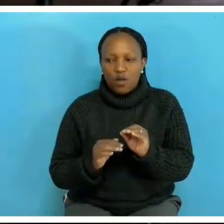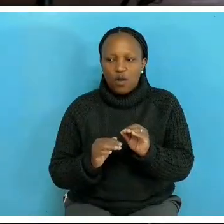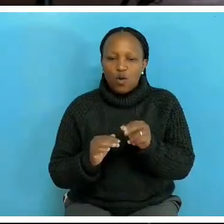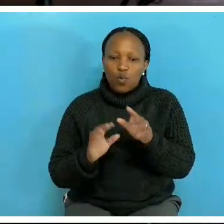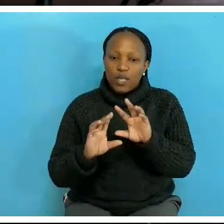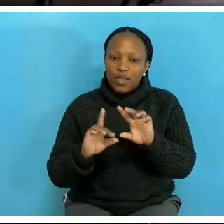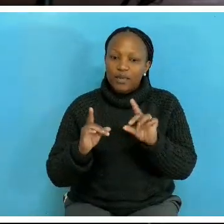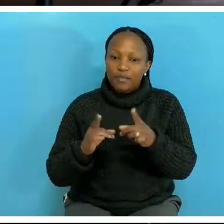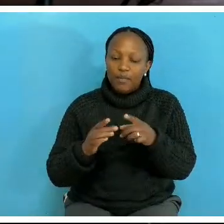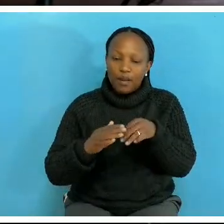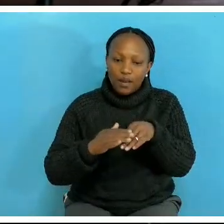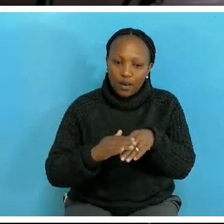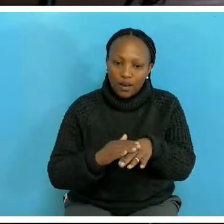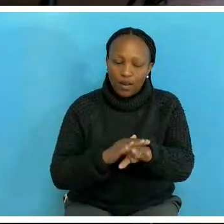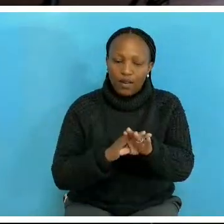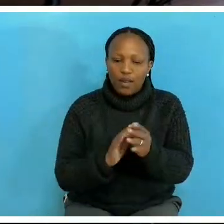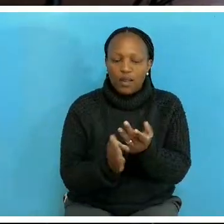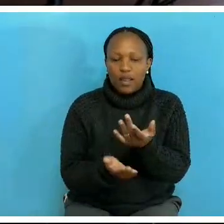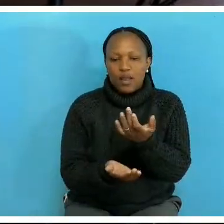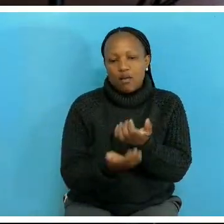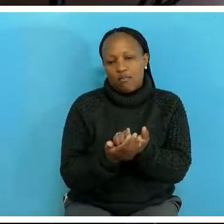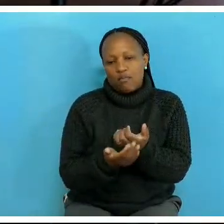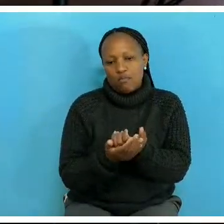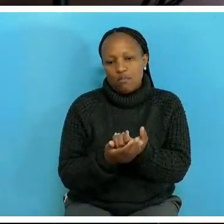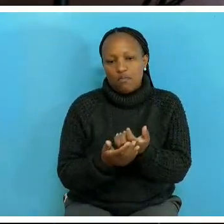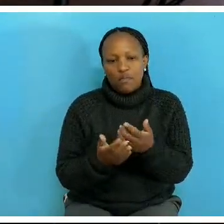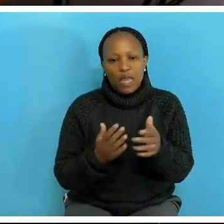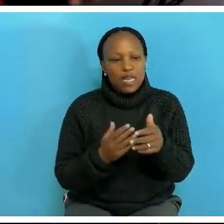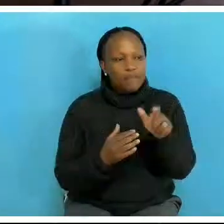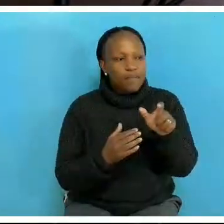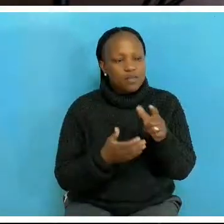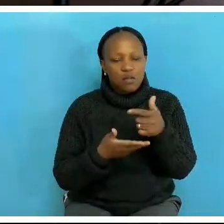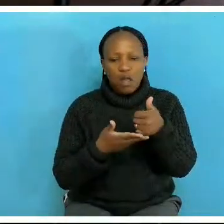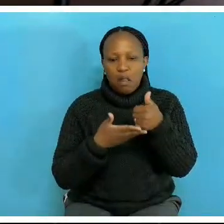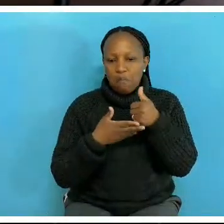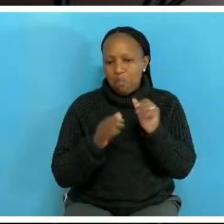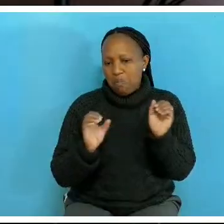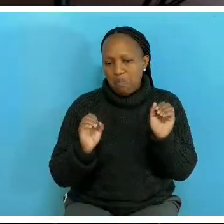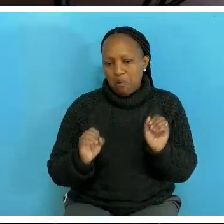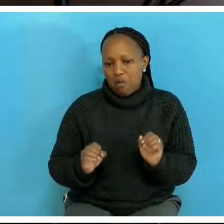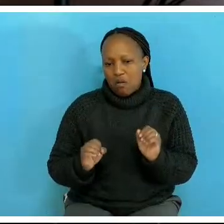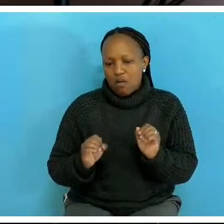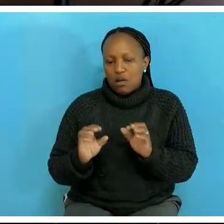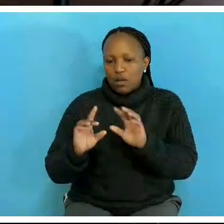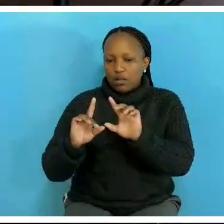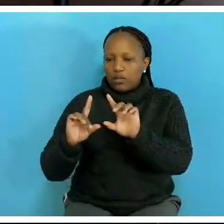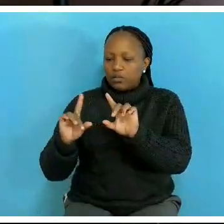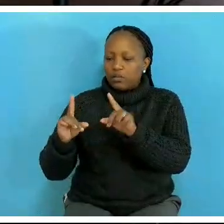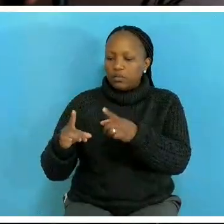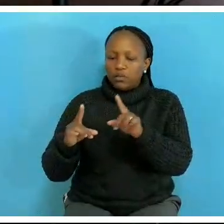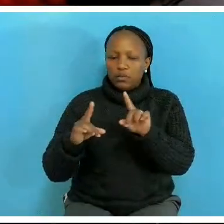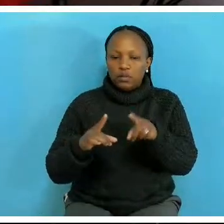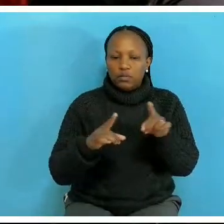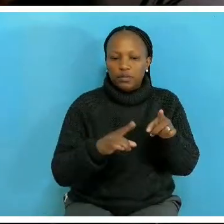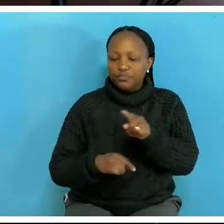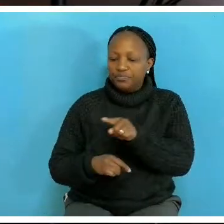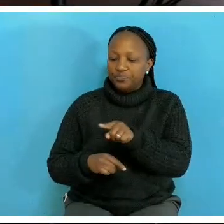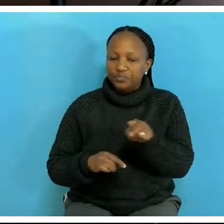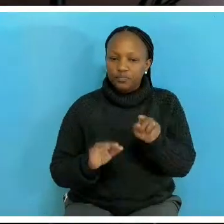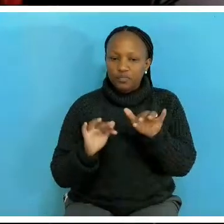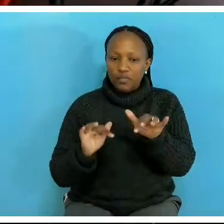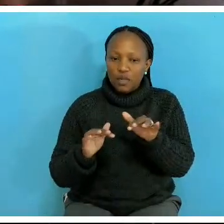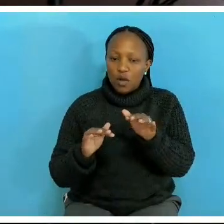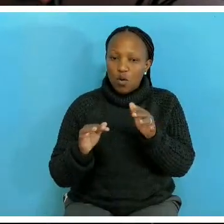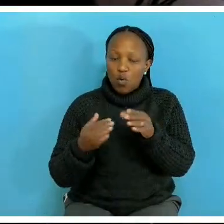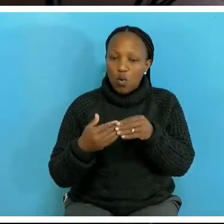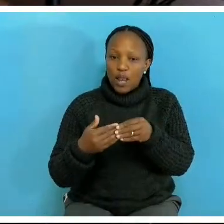the economic empowerment, no one holds our hands. And departments and doors are there, different departments, but people that are running those offices are